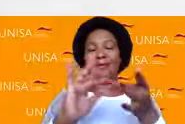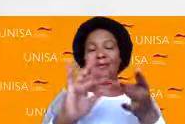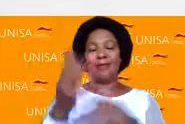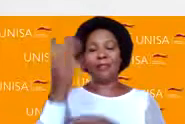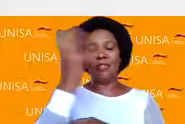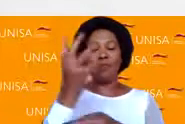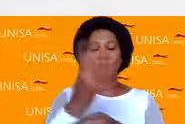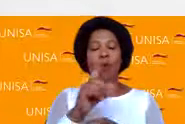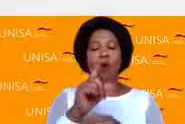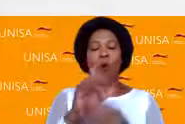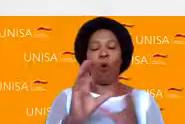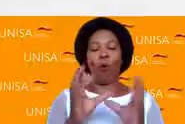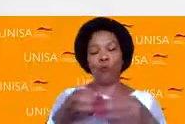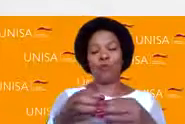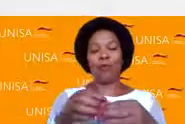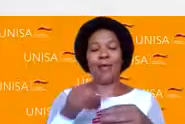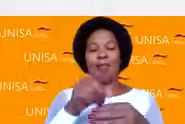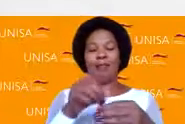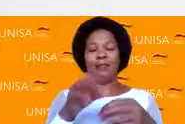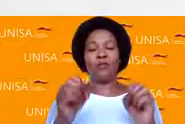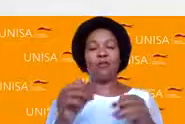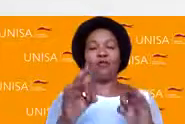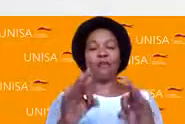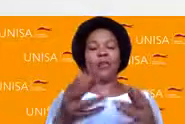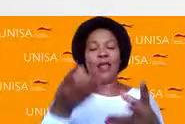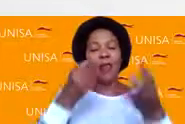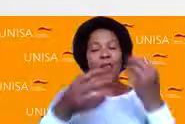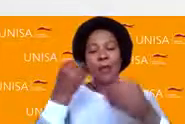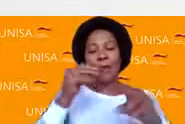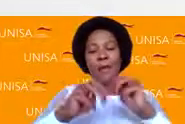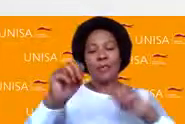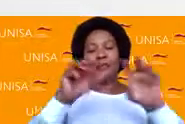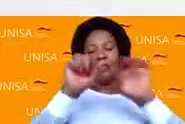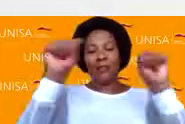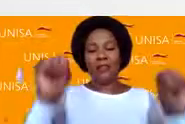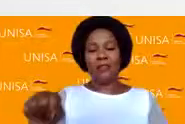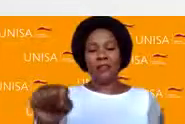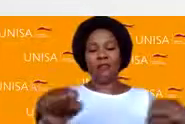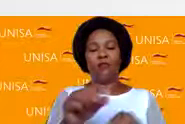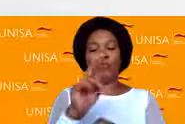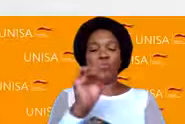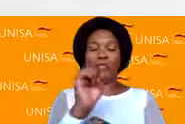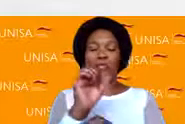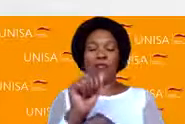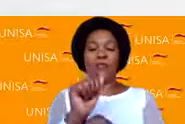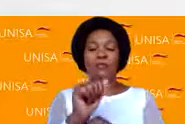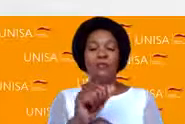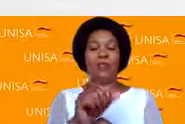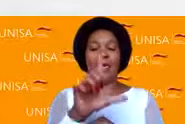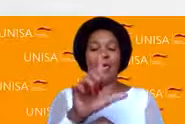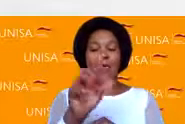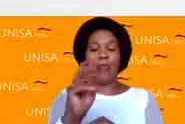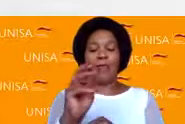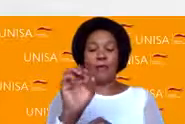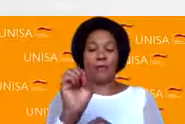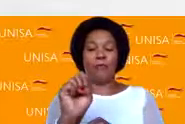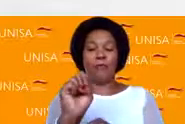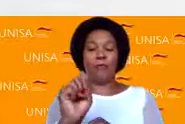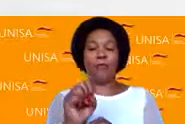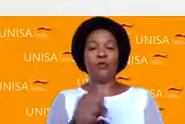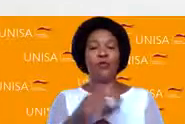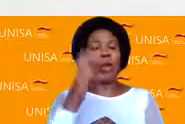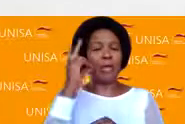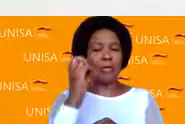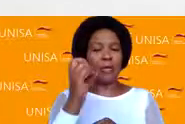this is the official learning management system of UNISA, LMS. You will hear that term quite a